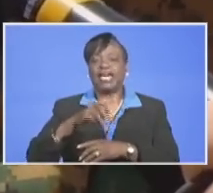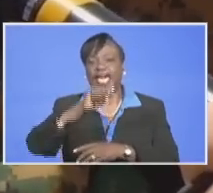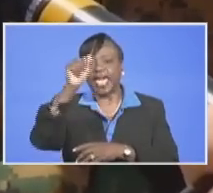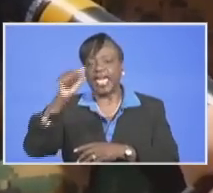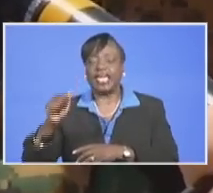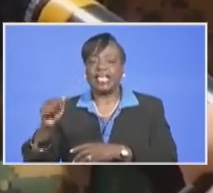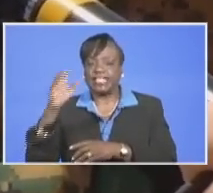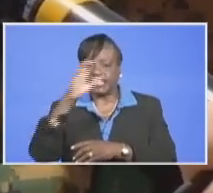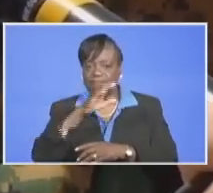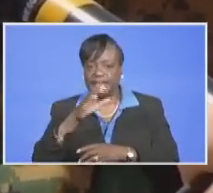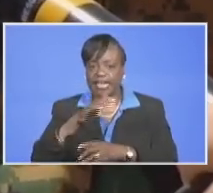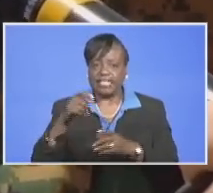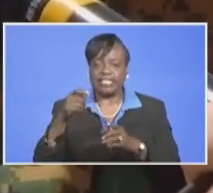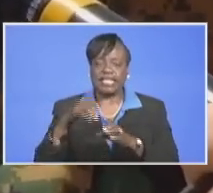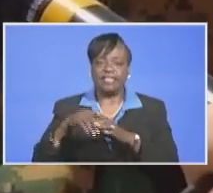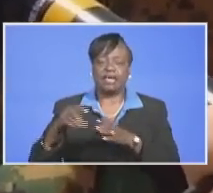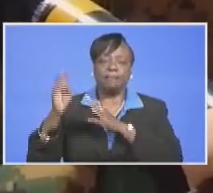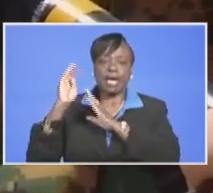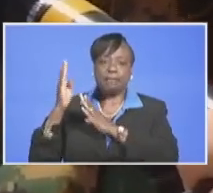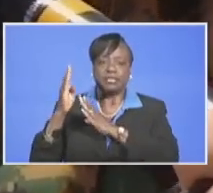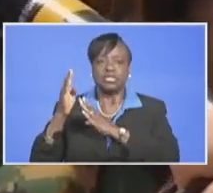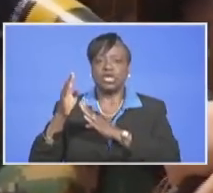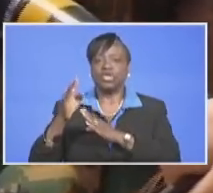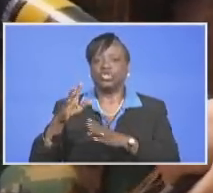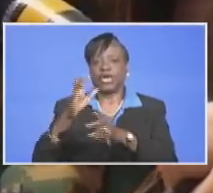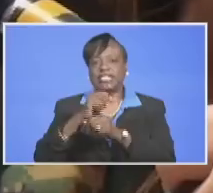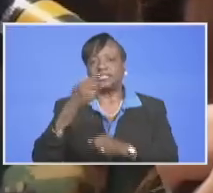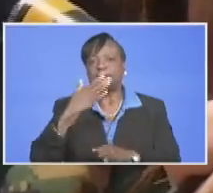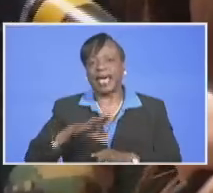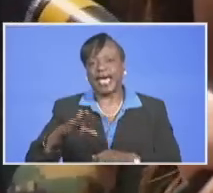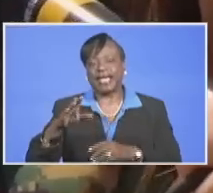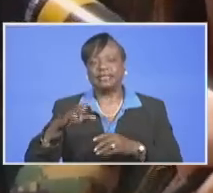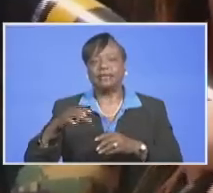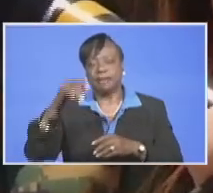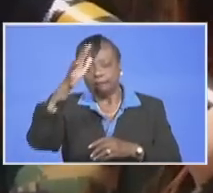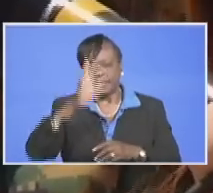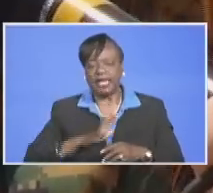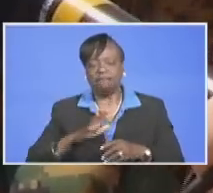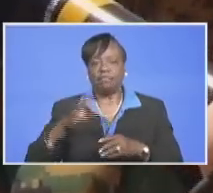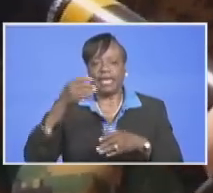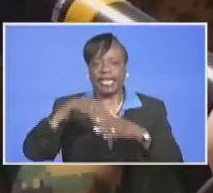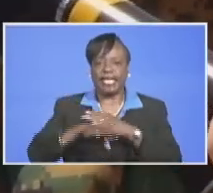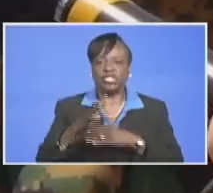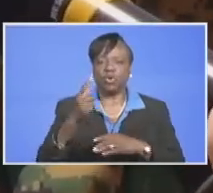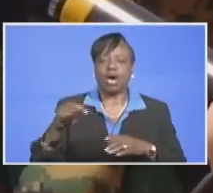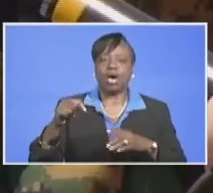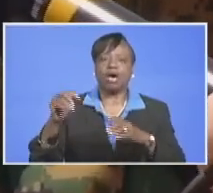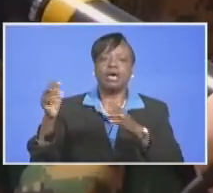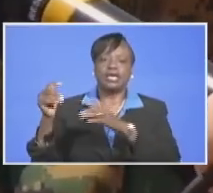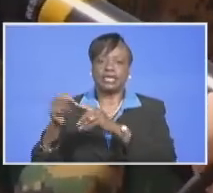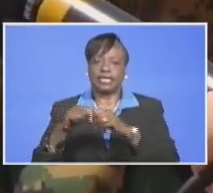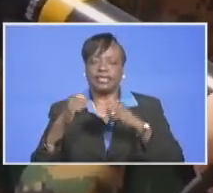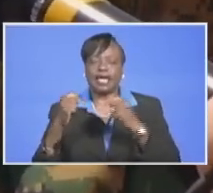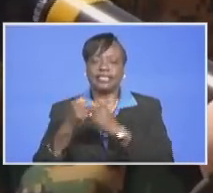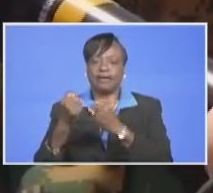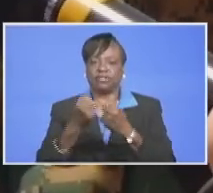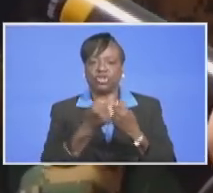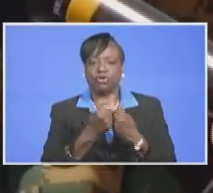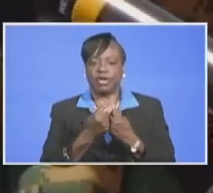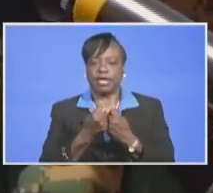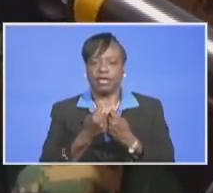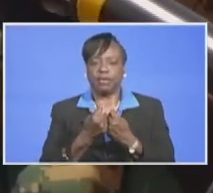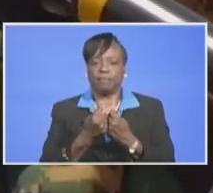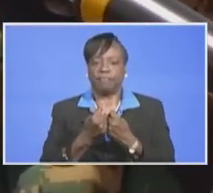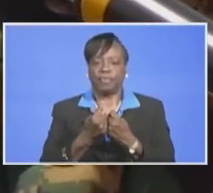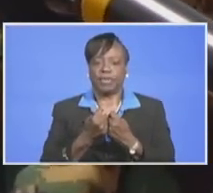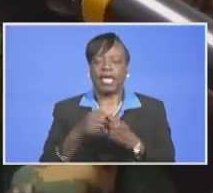to detect bad guys trying to enter our territory. We will be conducting maritime operations, which the Defense Force, you know, we have a lot of experience in,